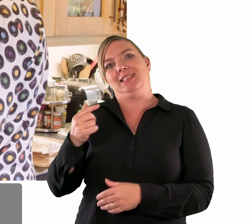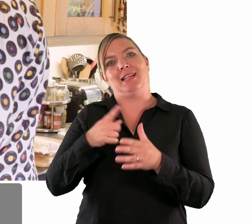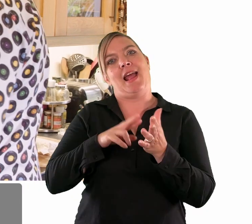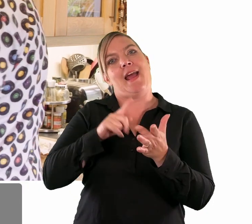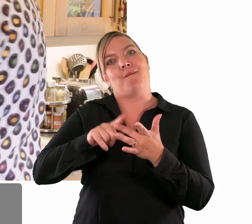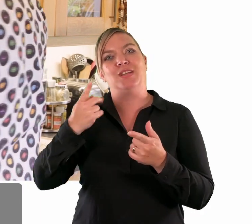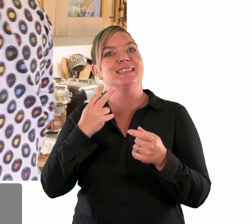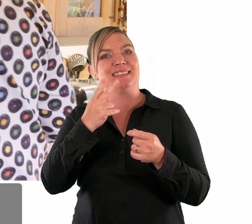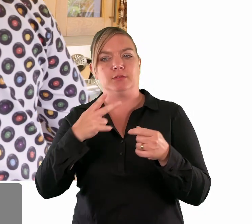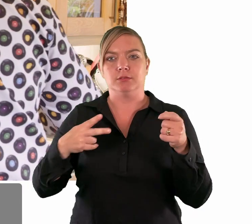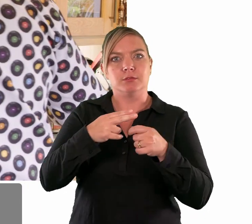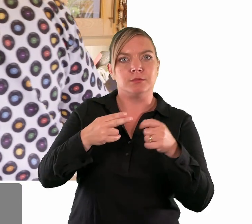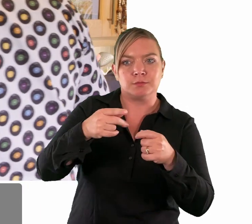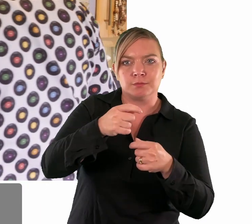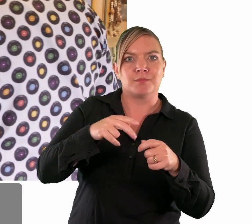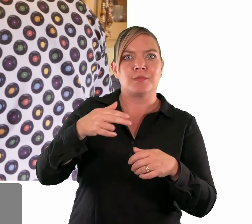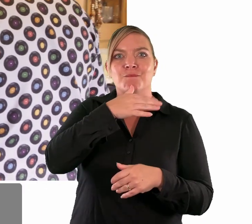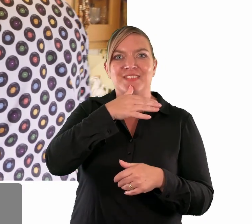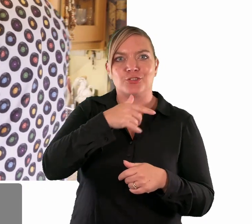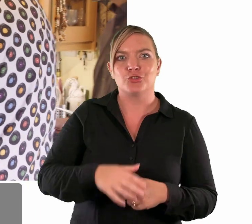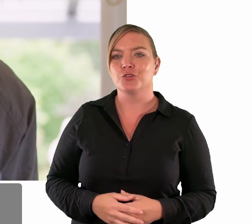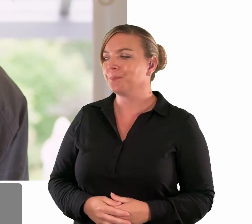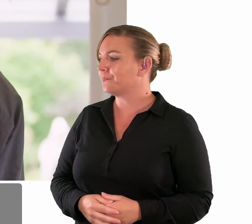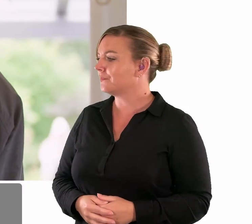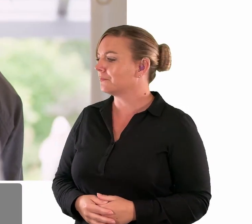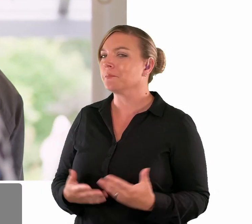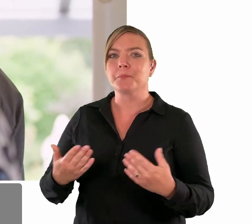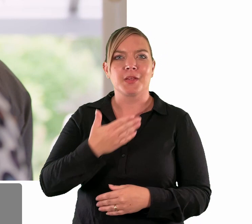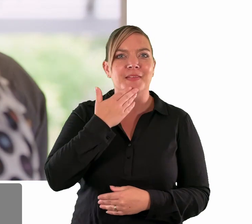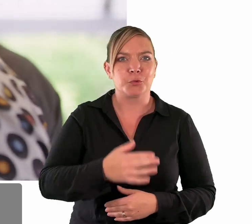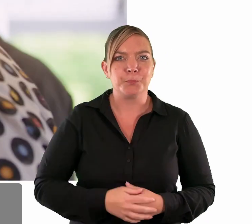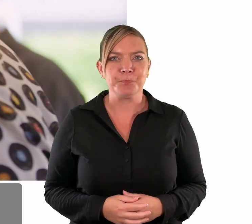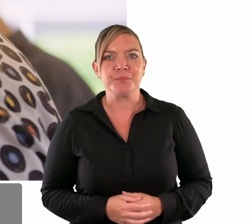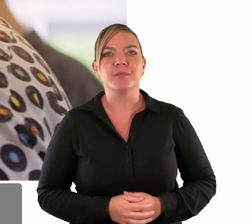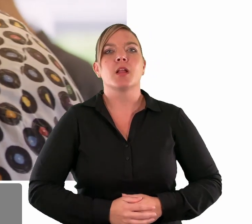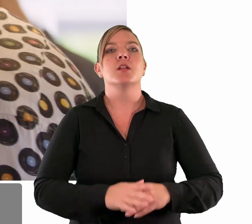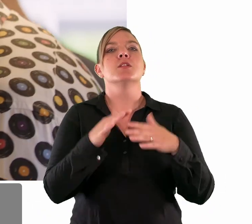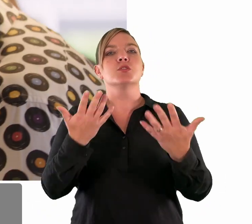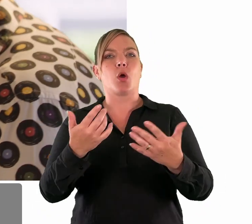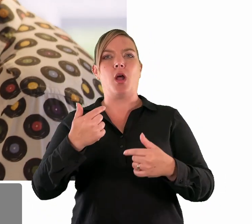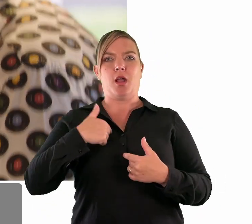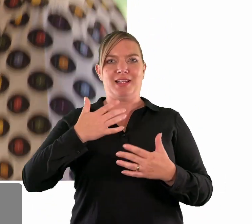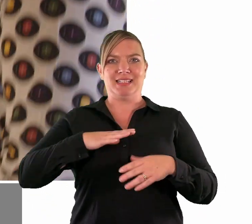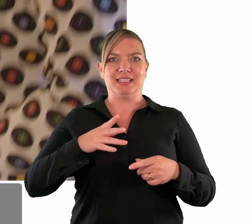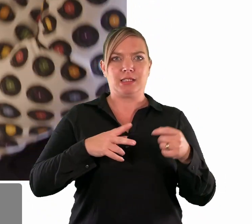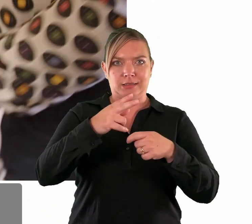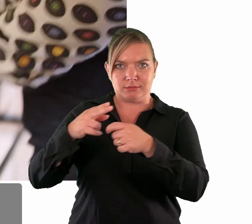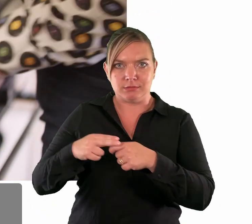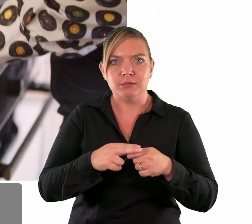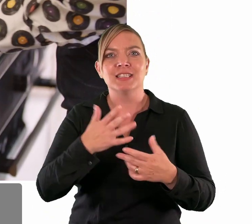these scissors and cut open the fish. Thank you, man. Fresh fish. So there we cut it. And we are going to get a